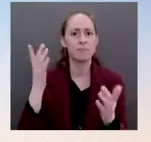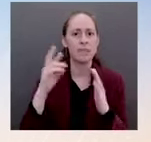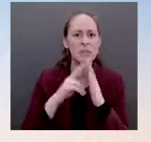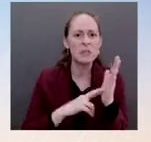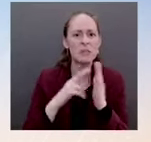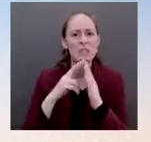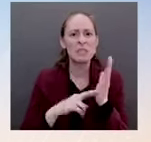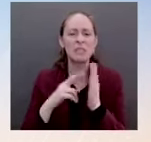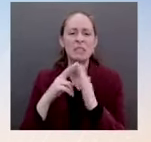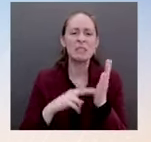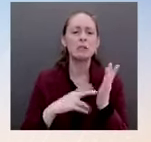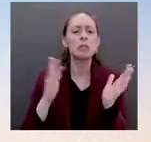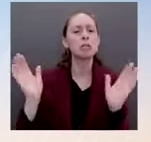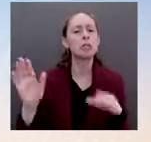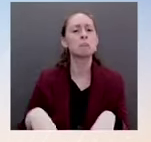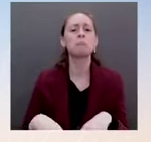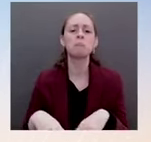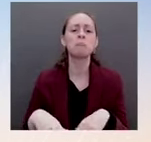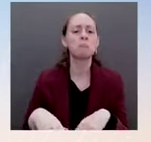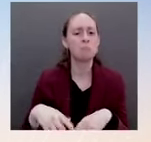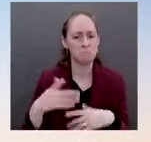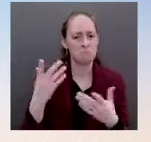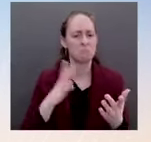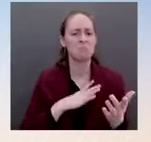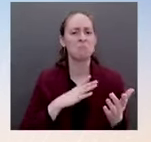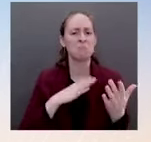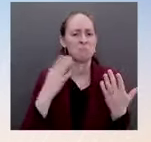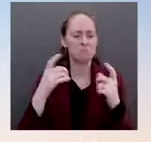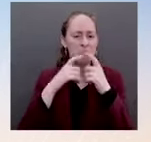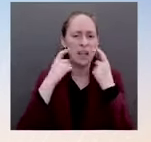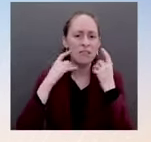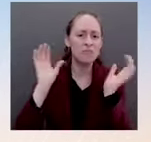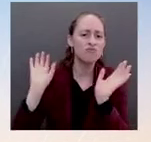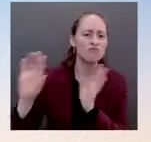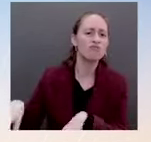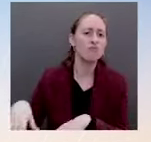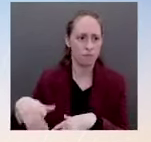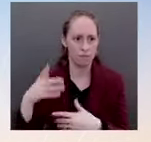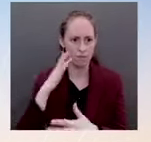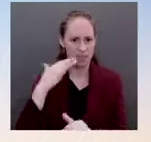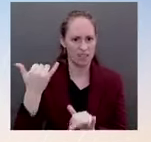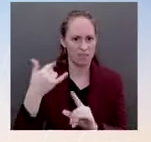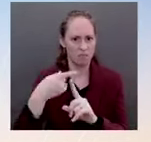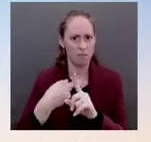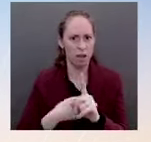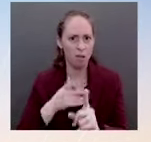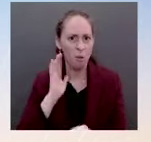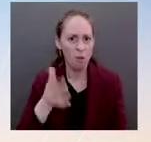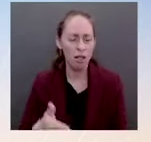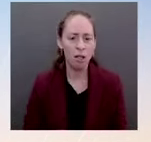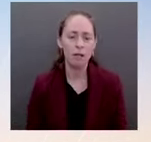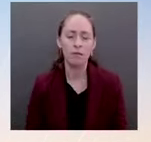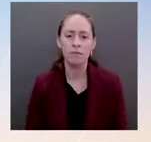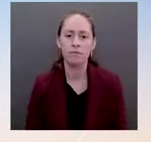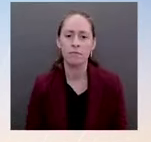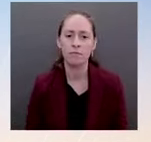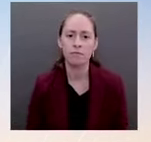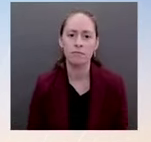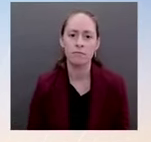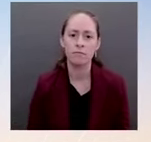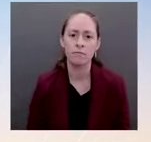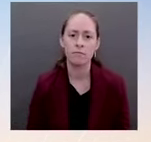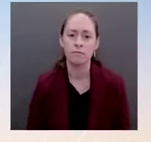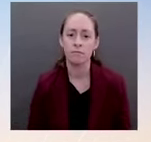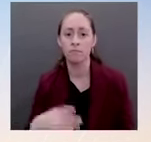The requirement to show proof of vaccination has ended, I think, as of yesterday. The campus, the White